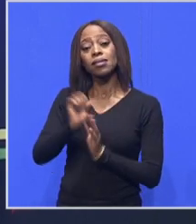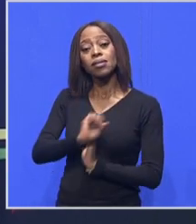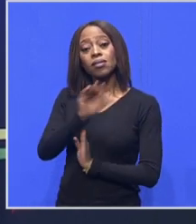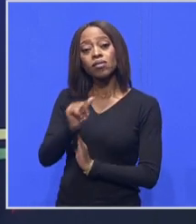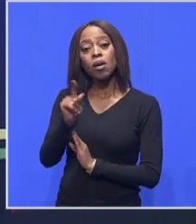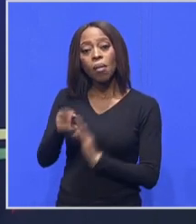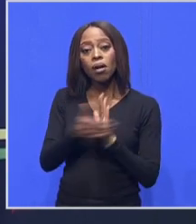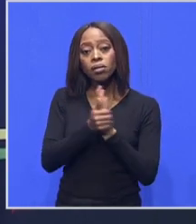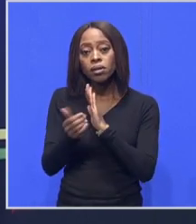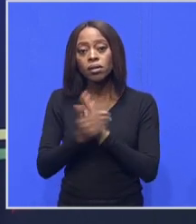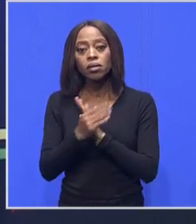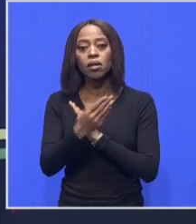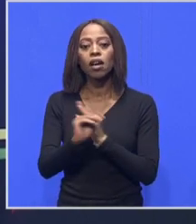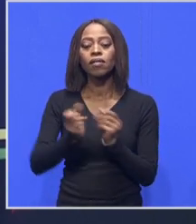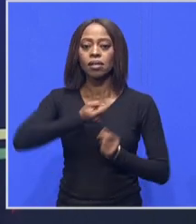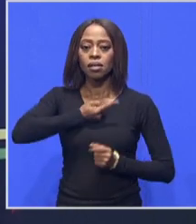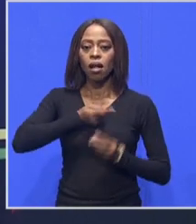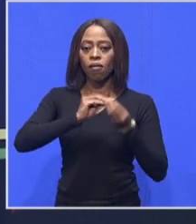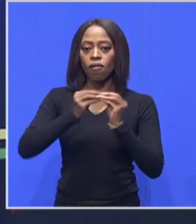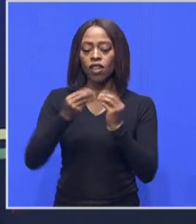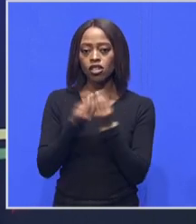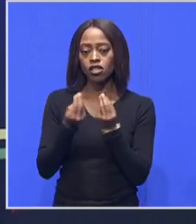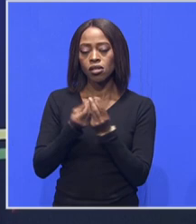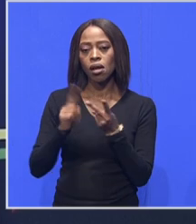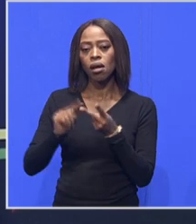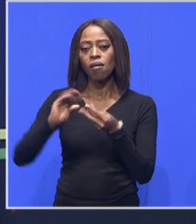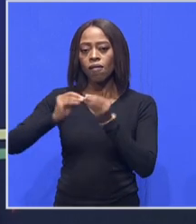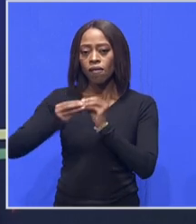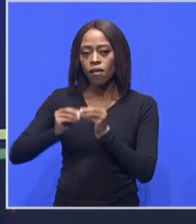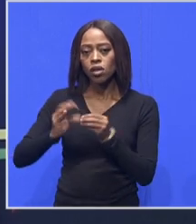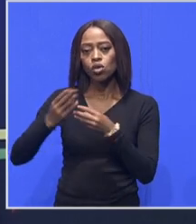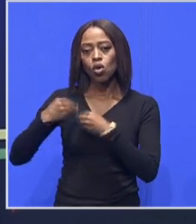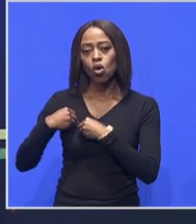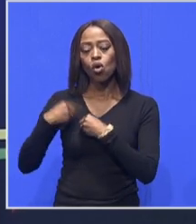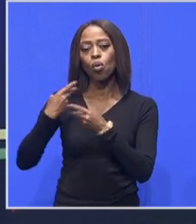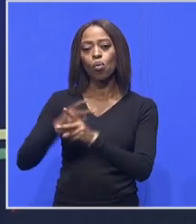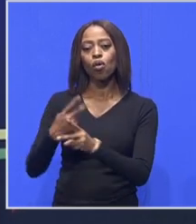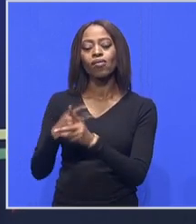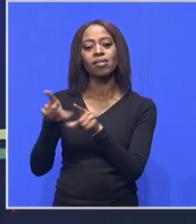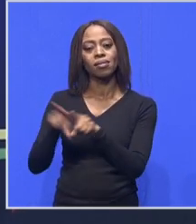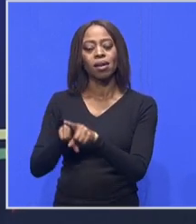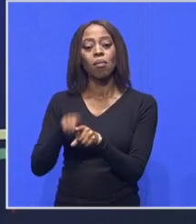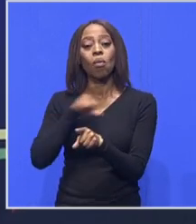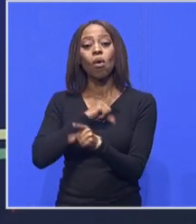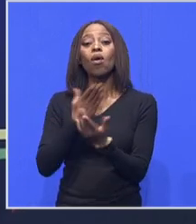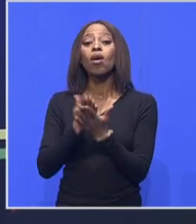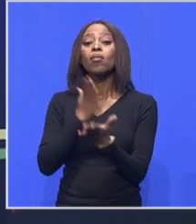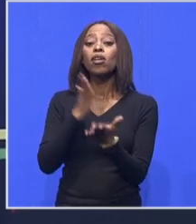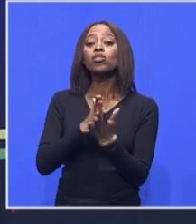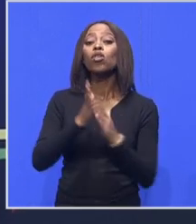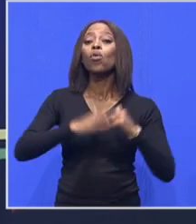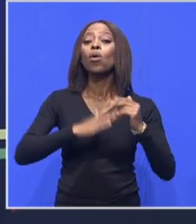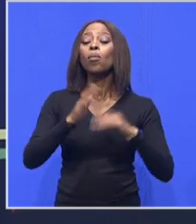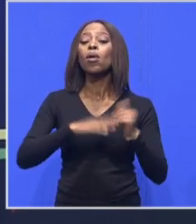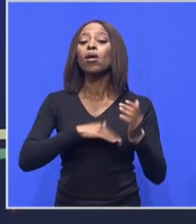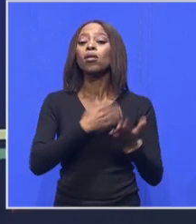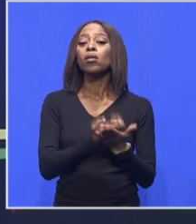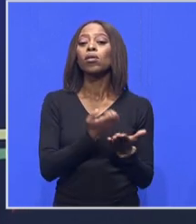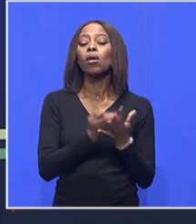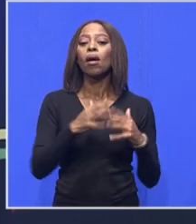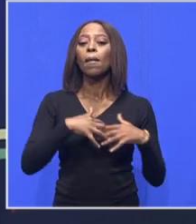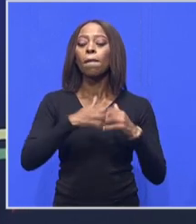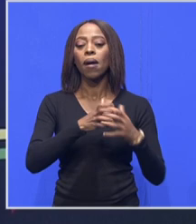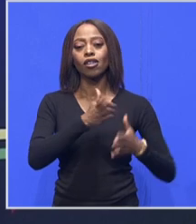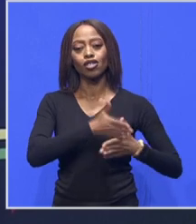conduct its own affairs, to produce its own products and to manufacture its own products as well, to ensure that we build an economy and create jobs. That's one of the most